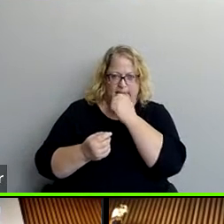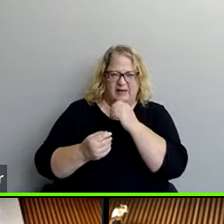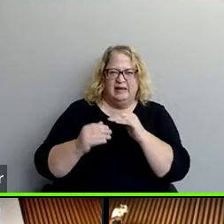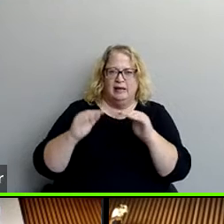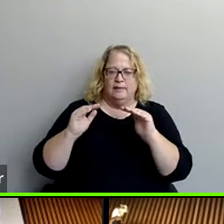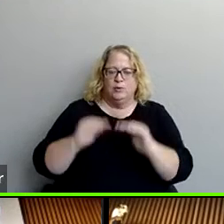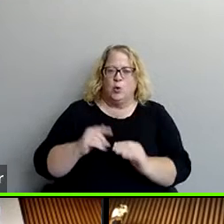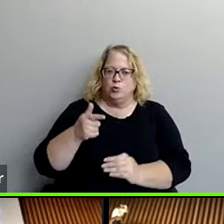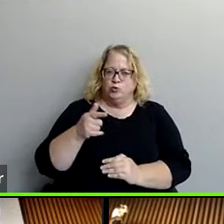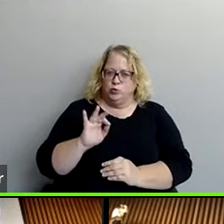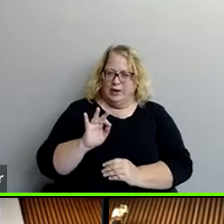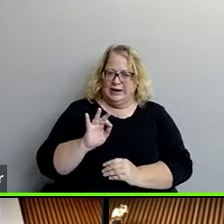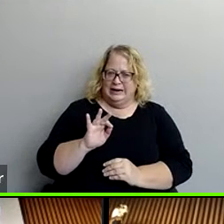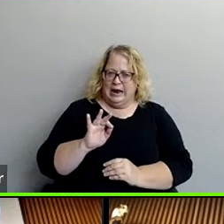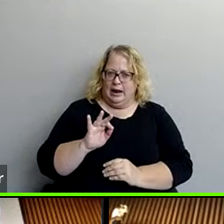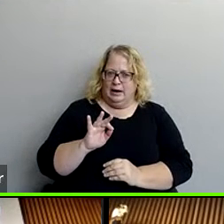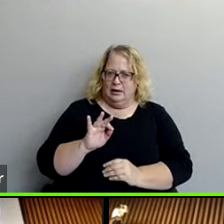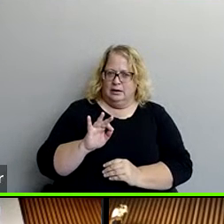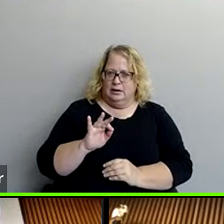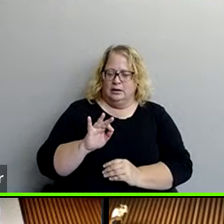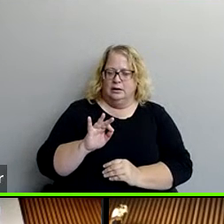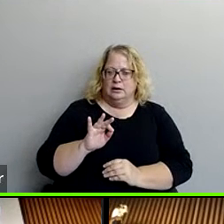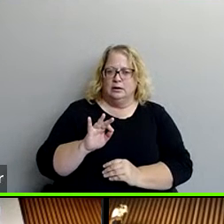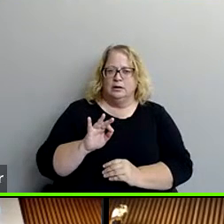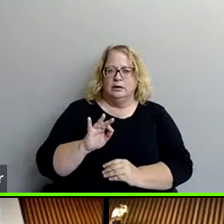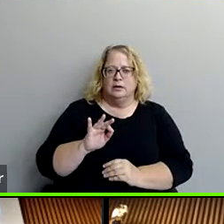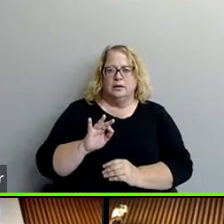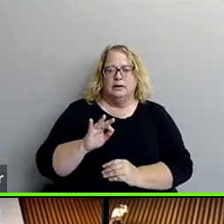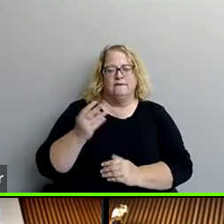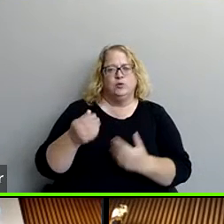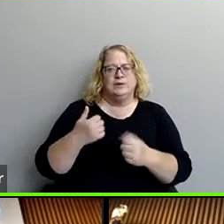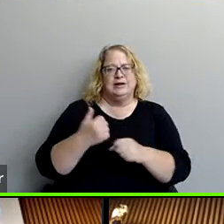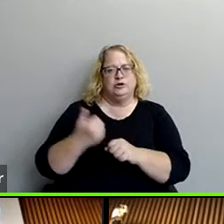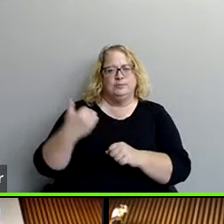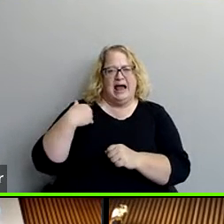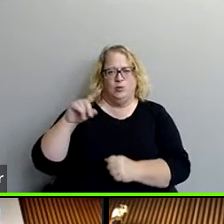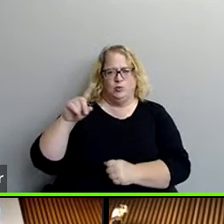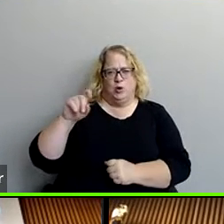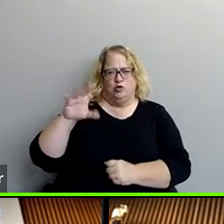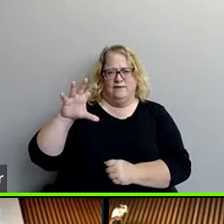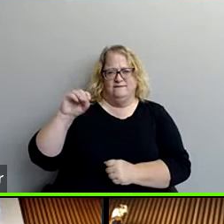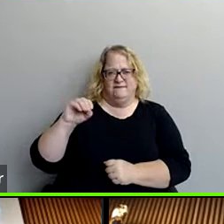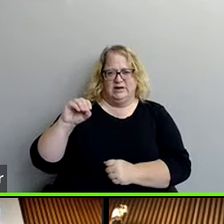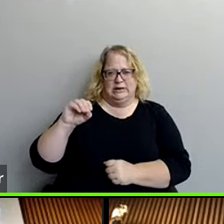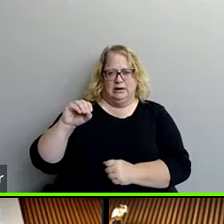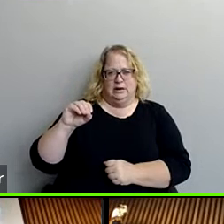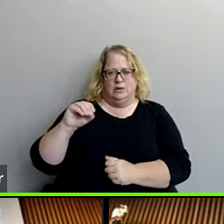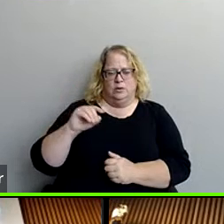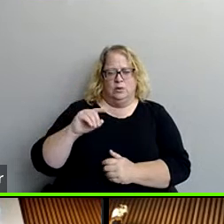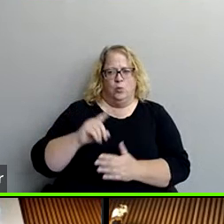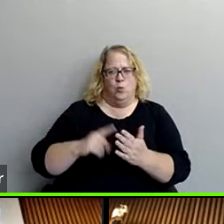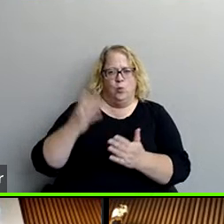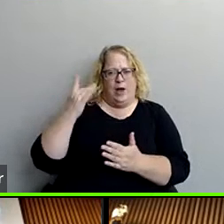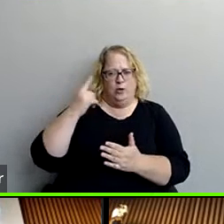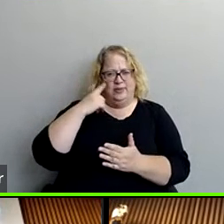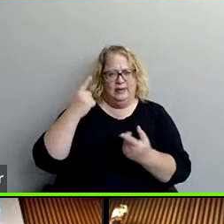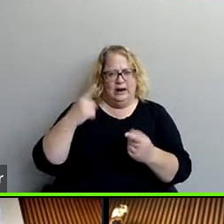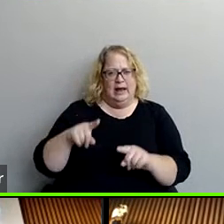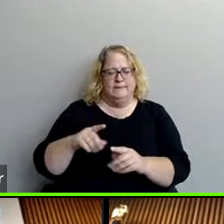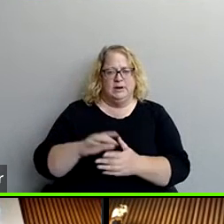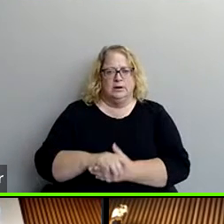we lowered to 29, where they have been a few years prior up to 150. You attribute that to,